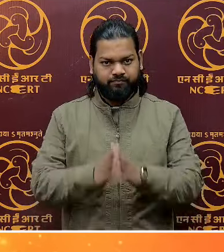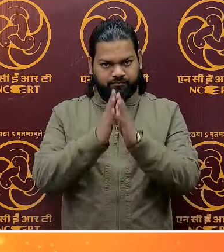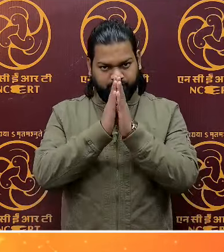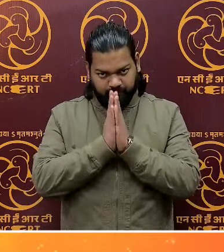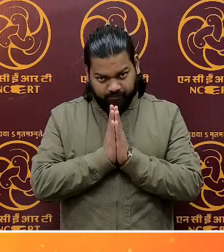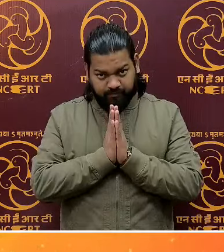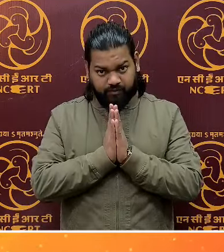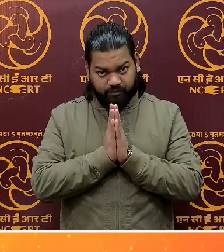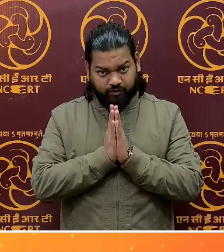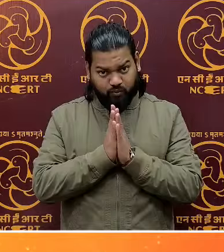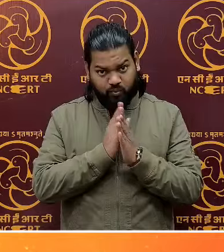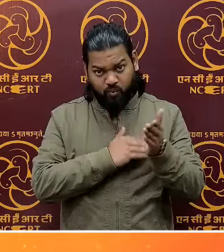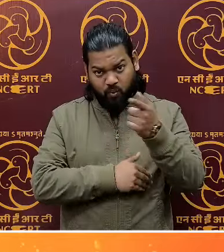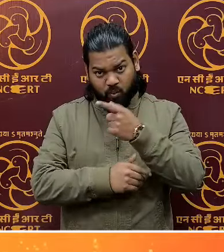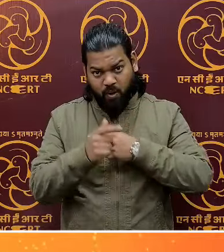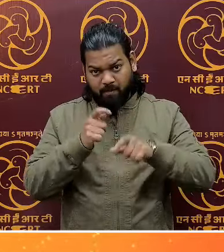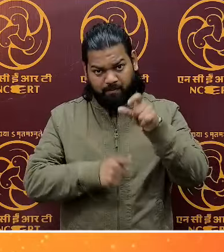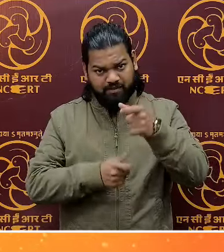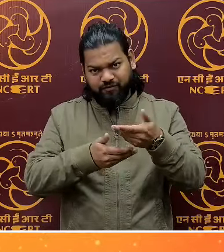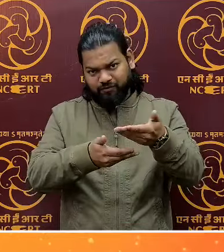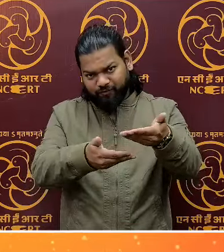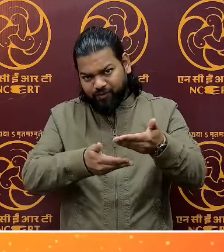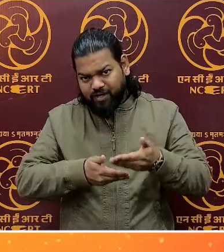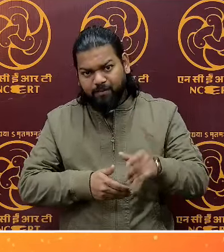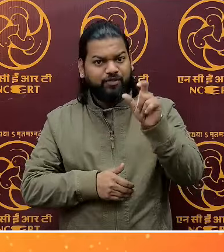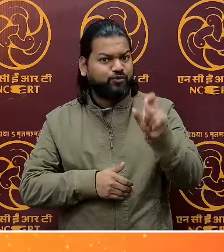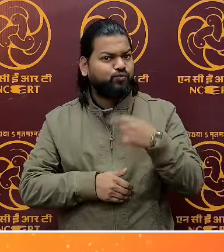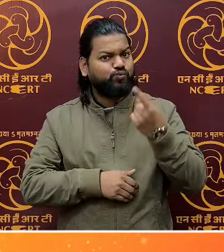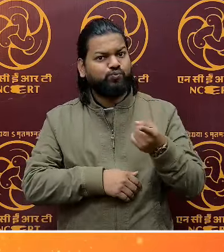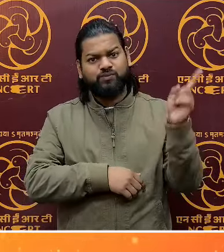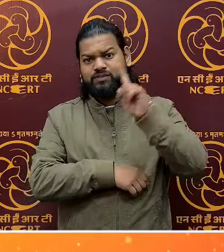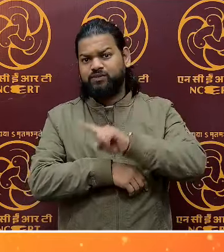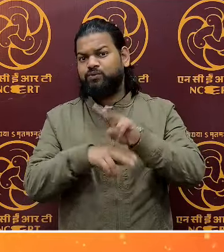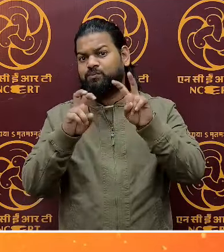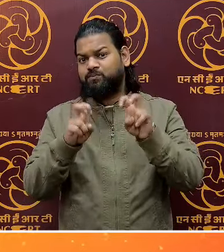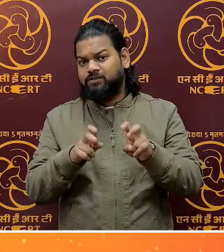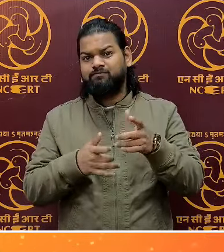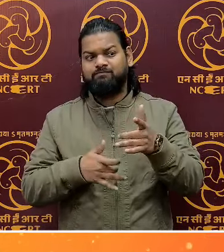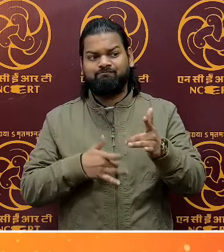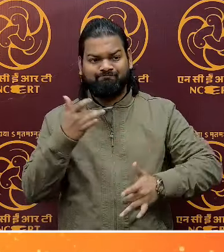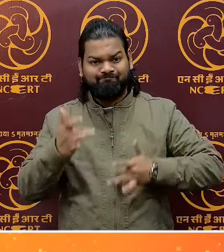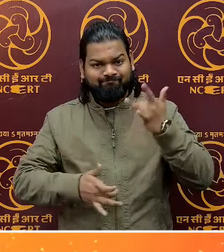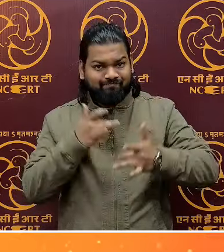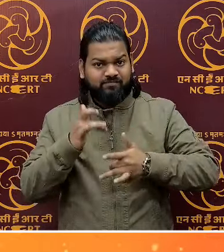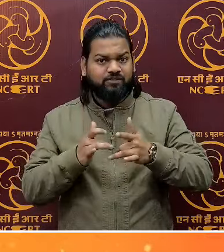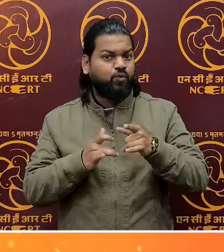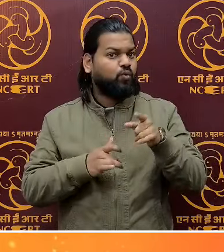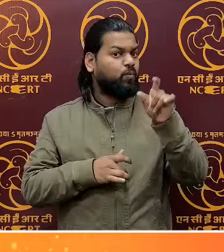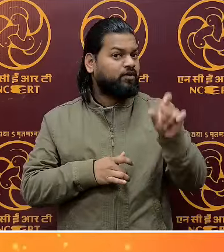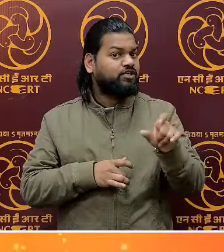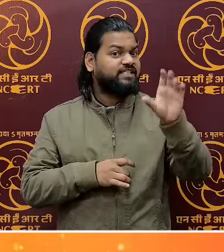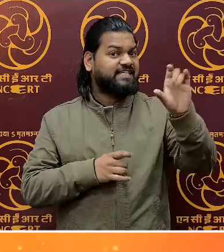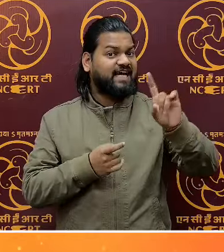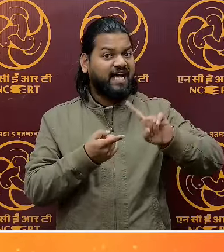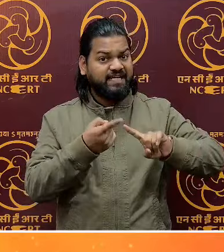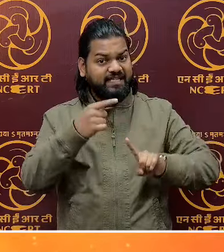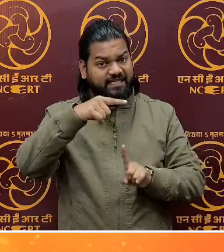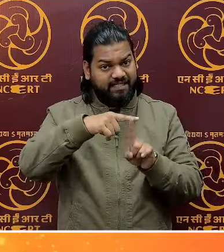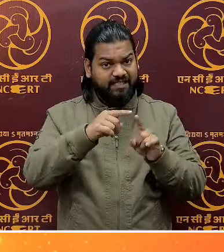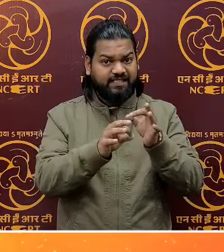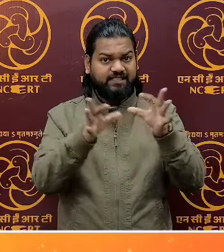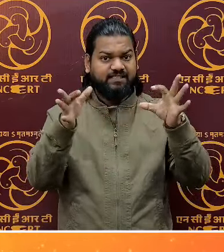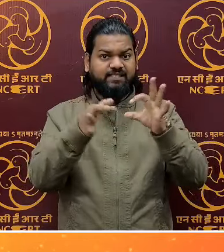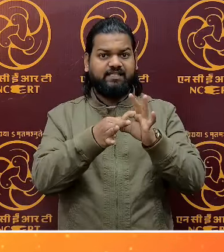Namaskar and a very warm welcome to all the viewers in today's live and interactive session present by CIET